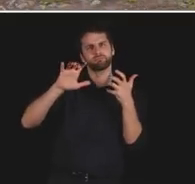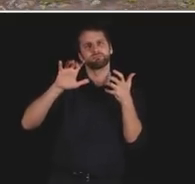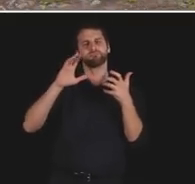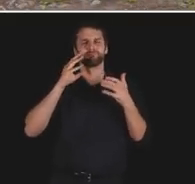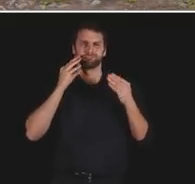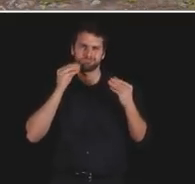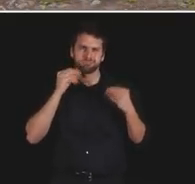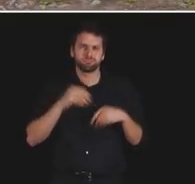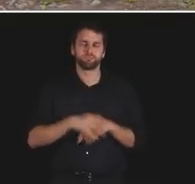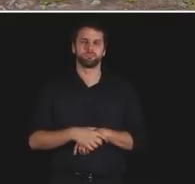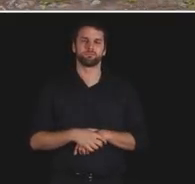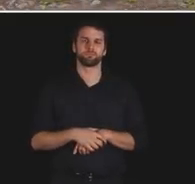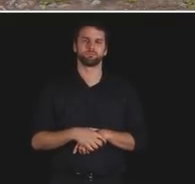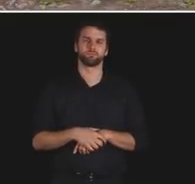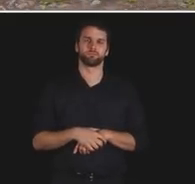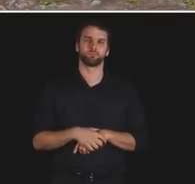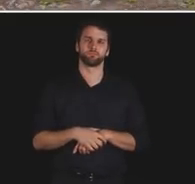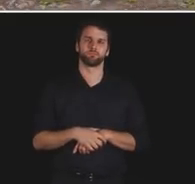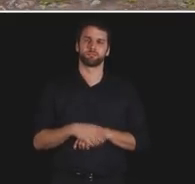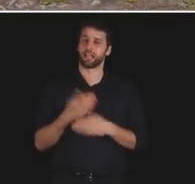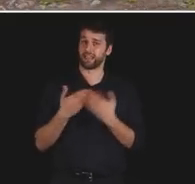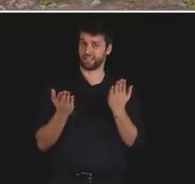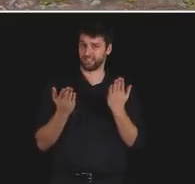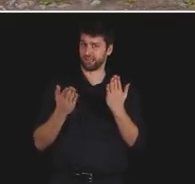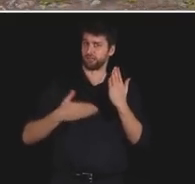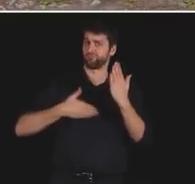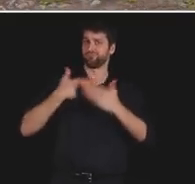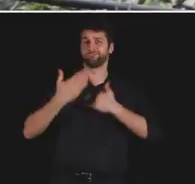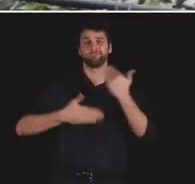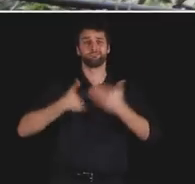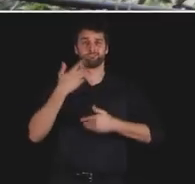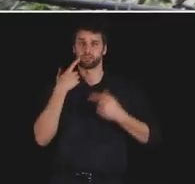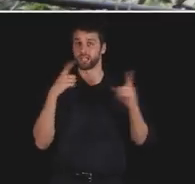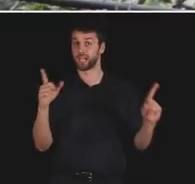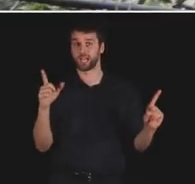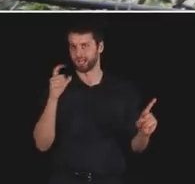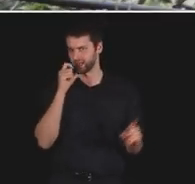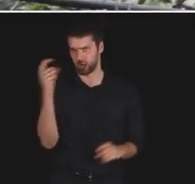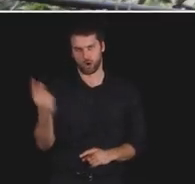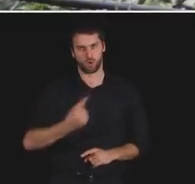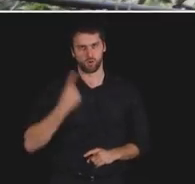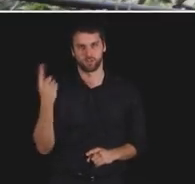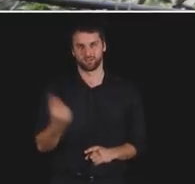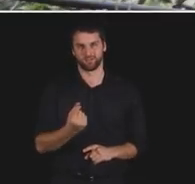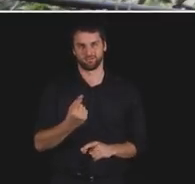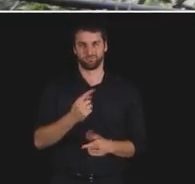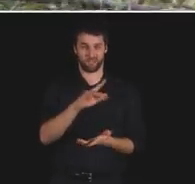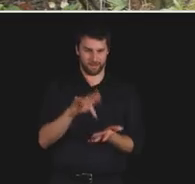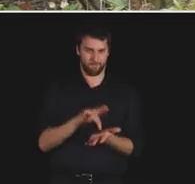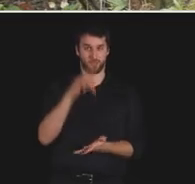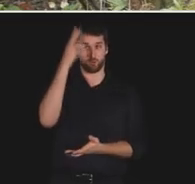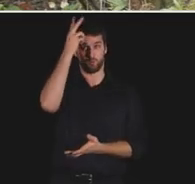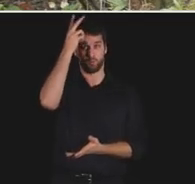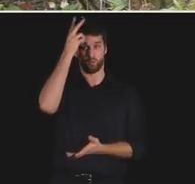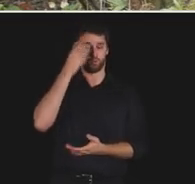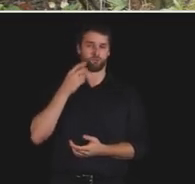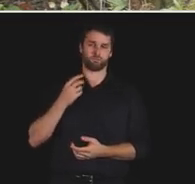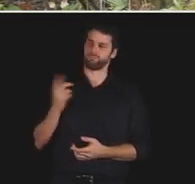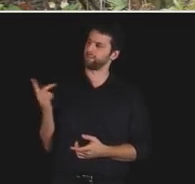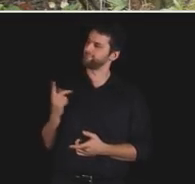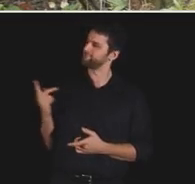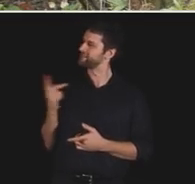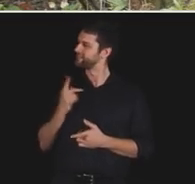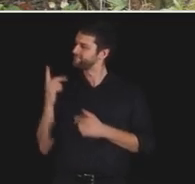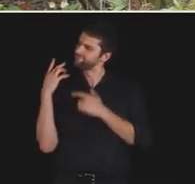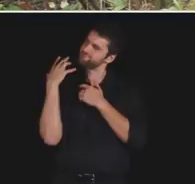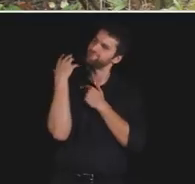Things did not always go according to plan. In central Peru, for instance, I met this gentleman, and we spent a couple of weeks together. We had some adventures.